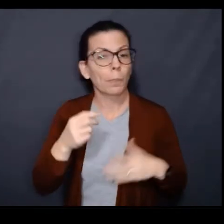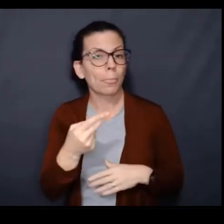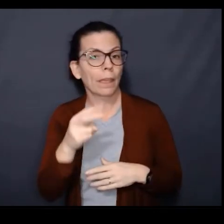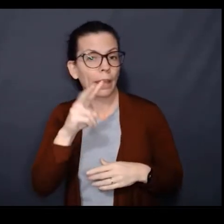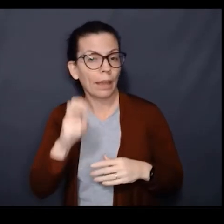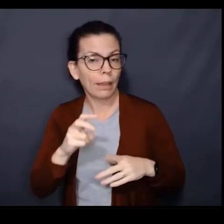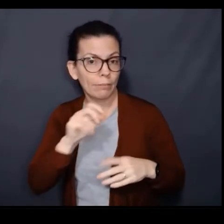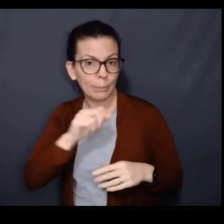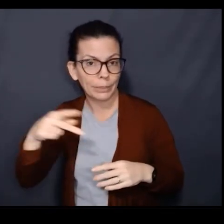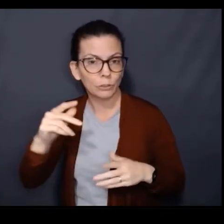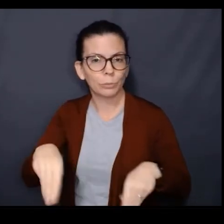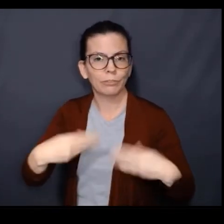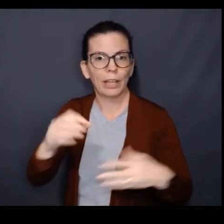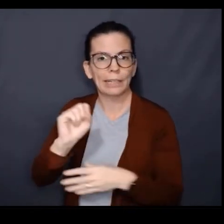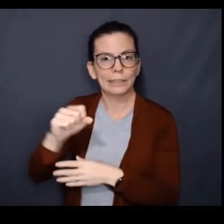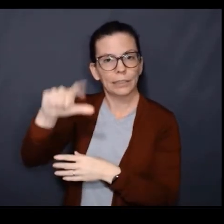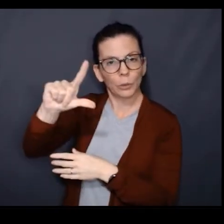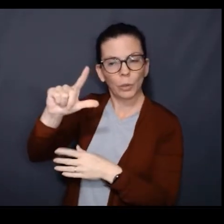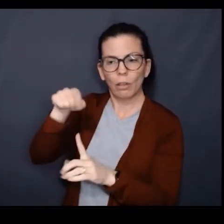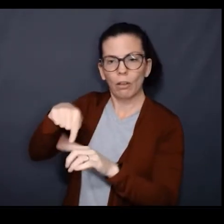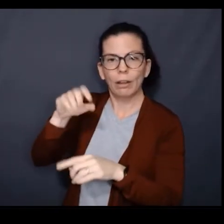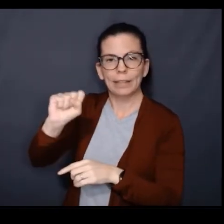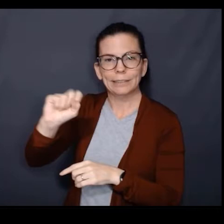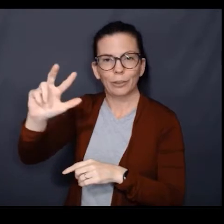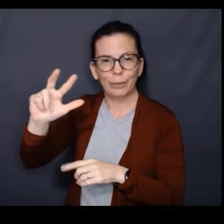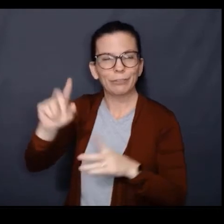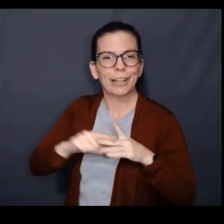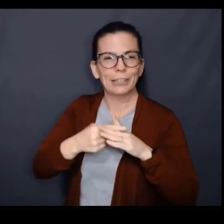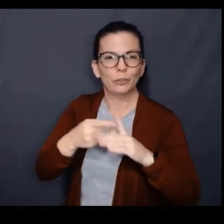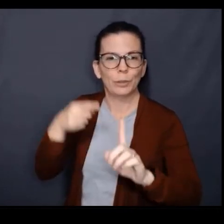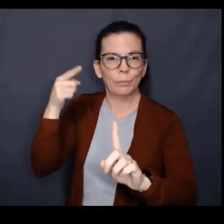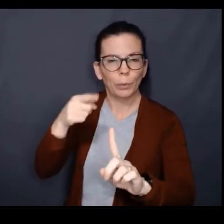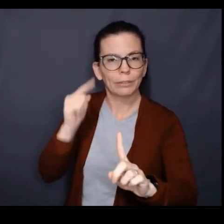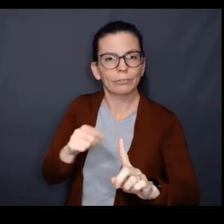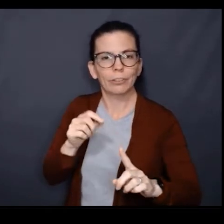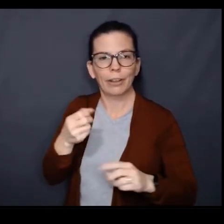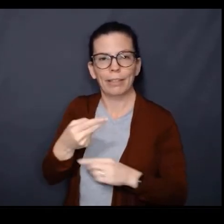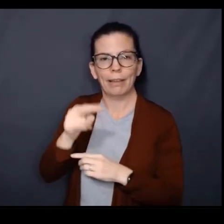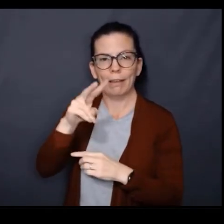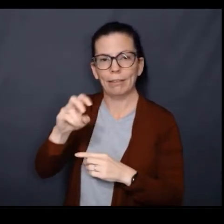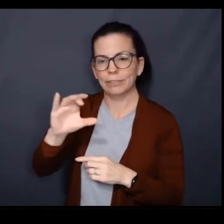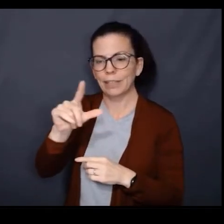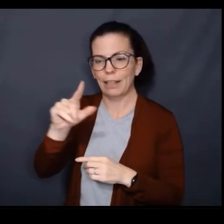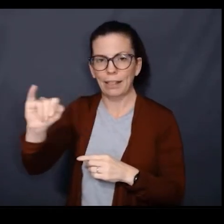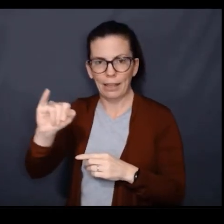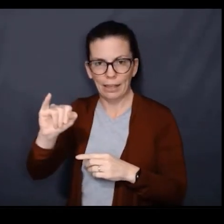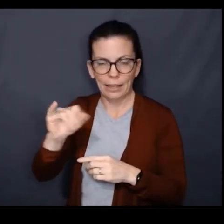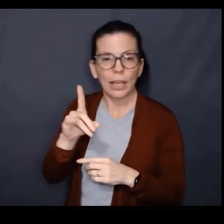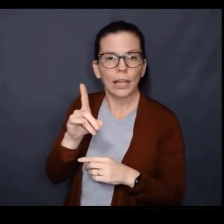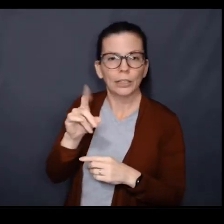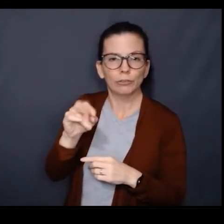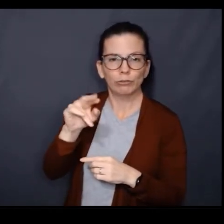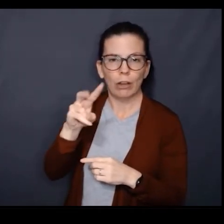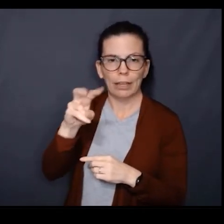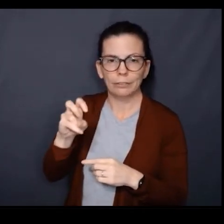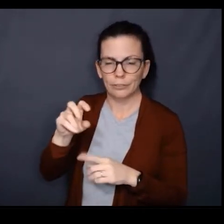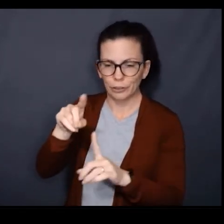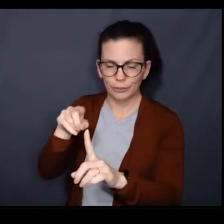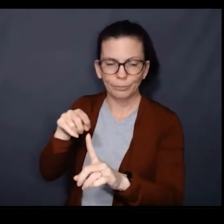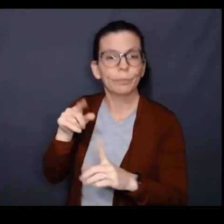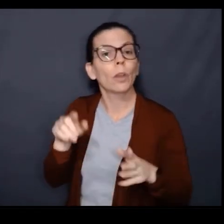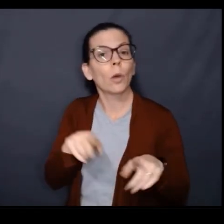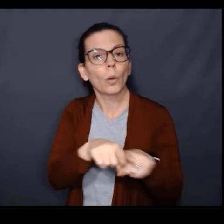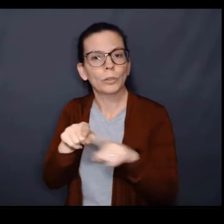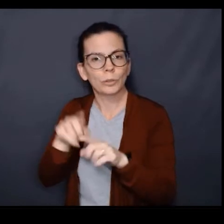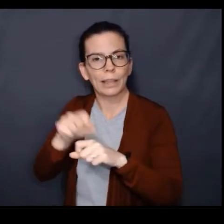For the Hive application, we provide our SQL script on S3 for the entry point of the Hive CLI job driver. We can also send our logs to